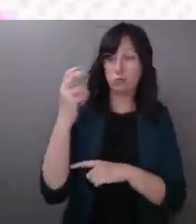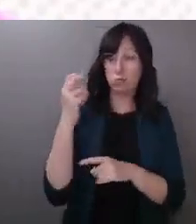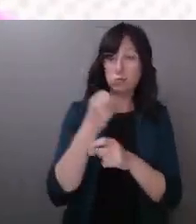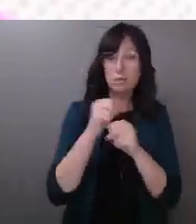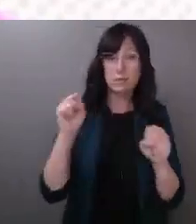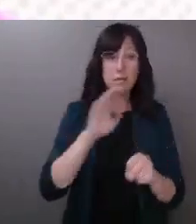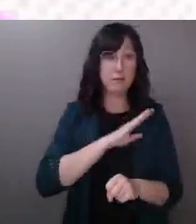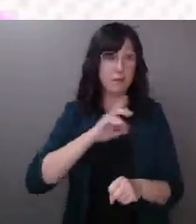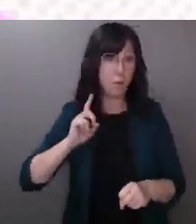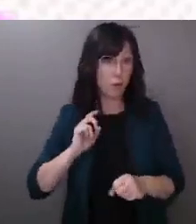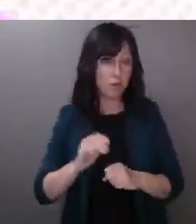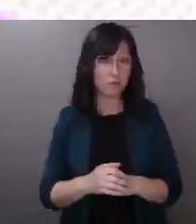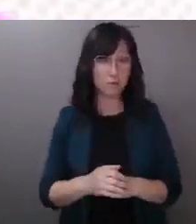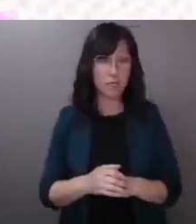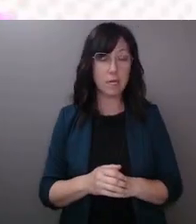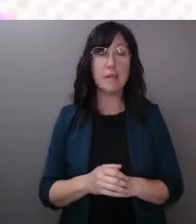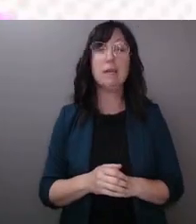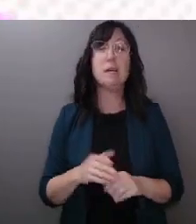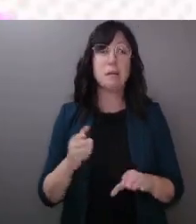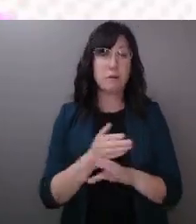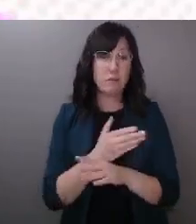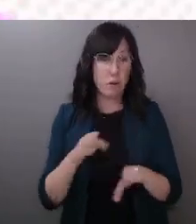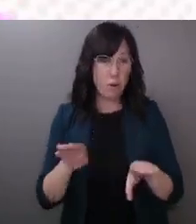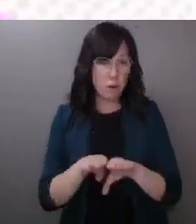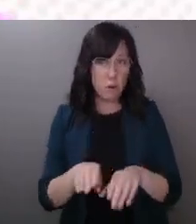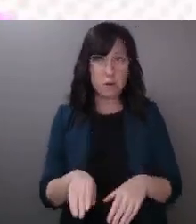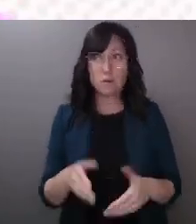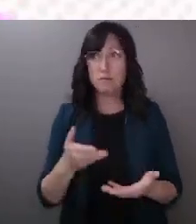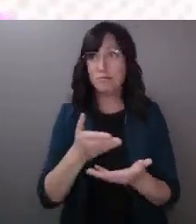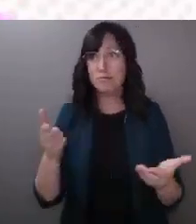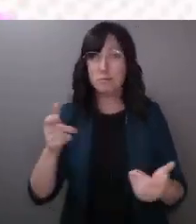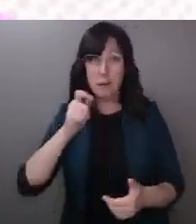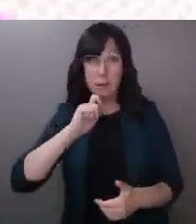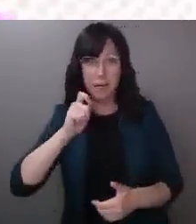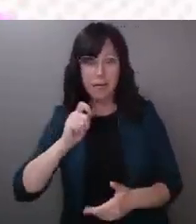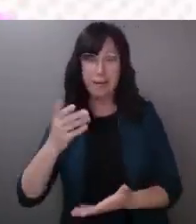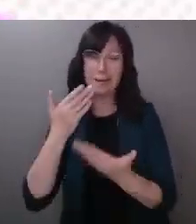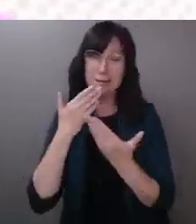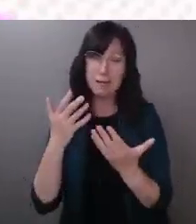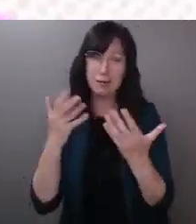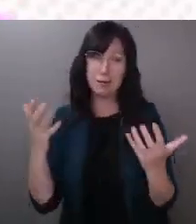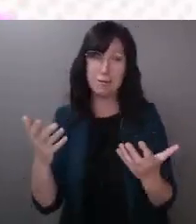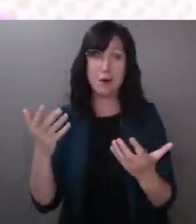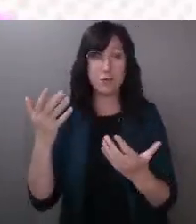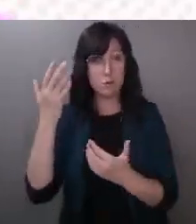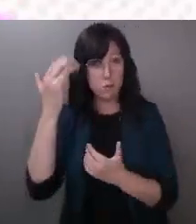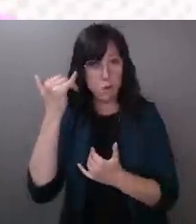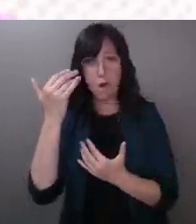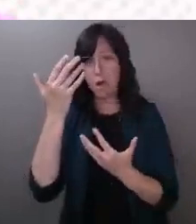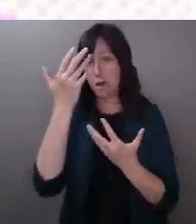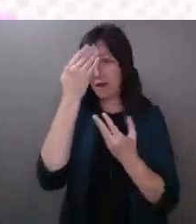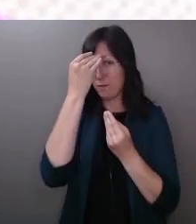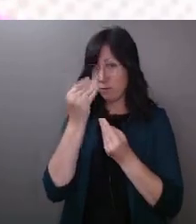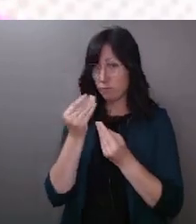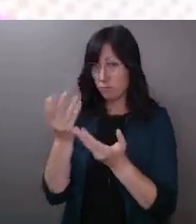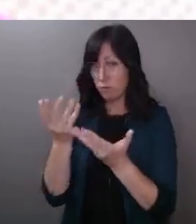Before I conclude, I want to thank our media partners for their support in getting information out to our